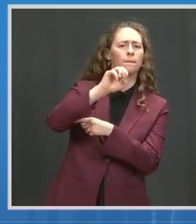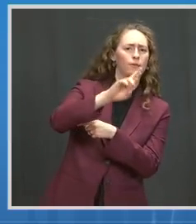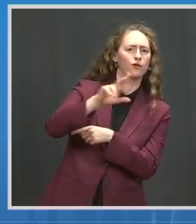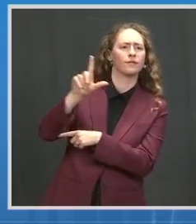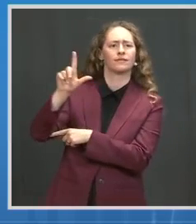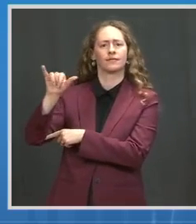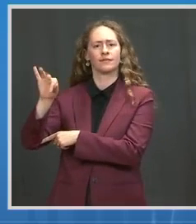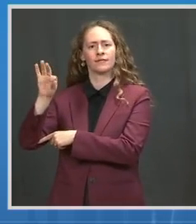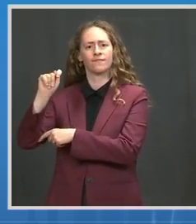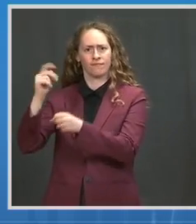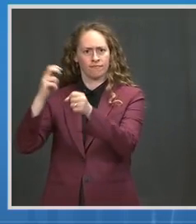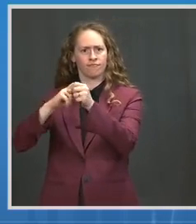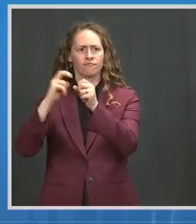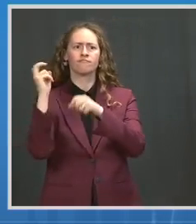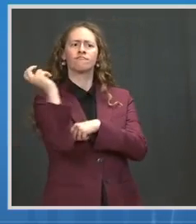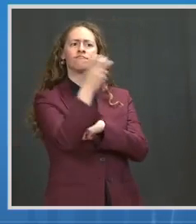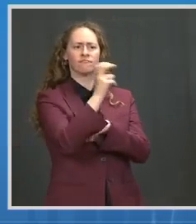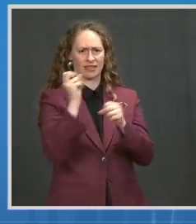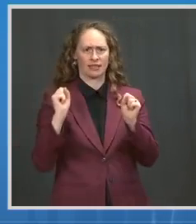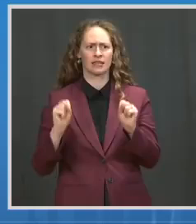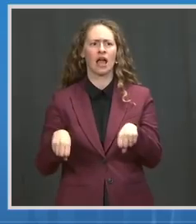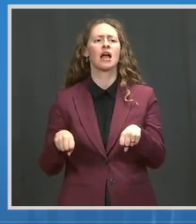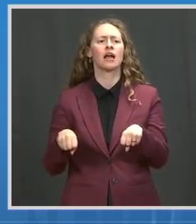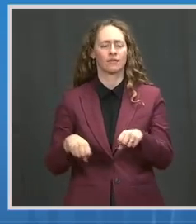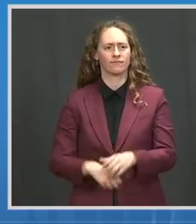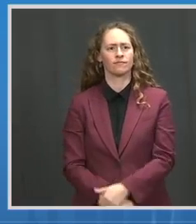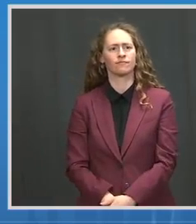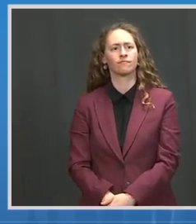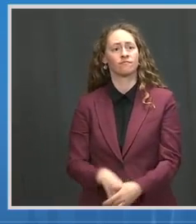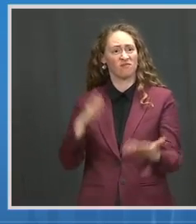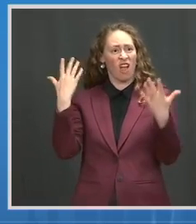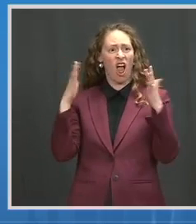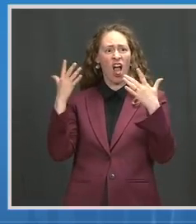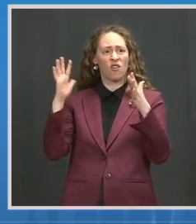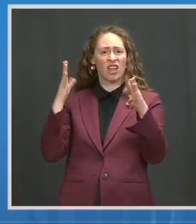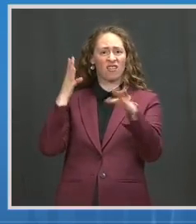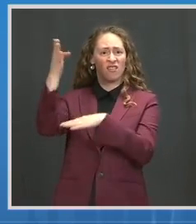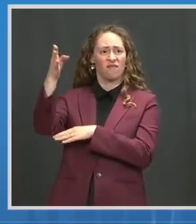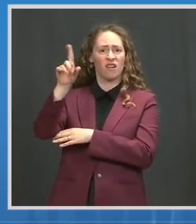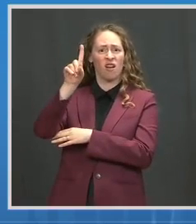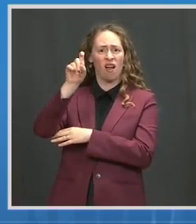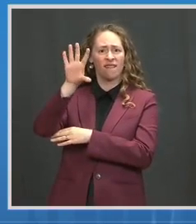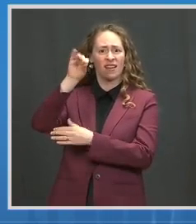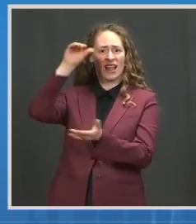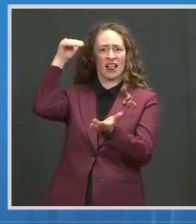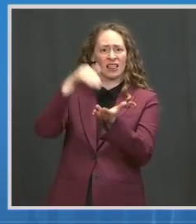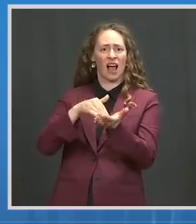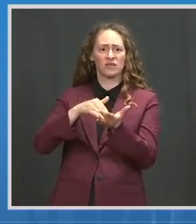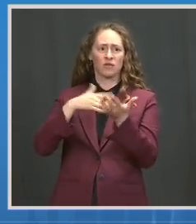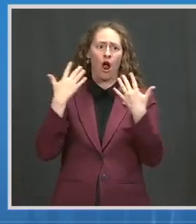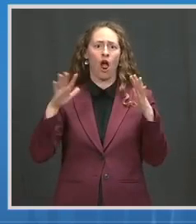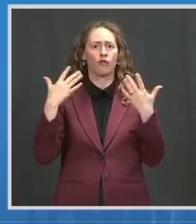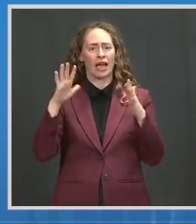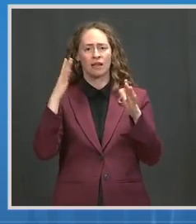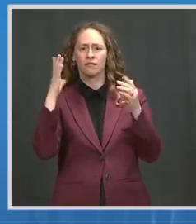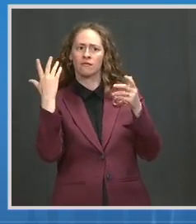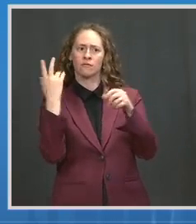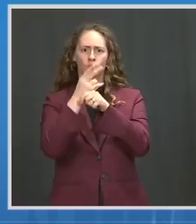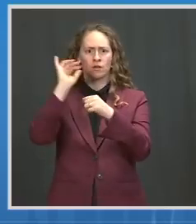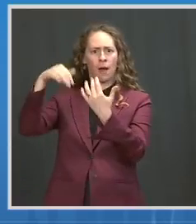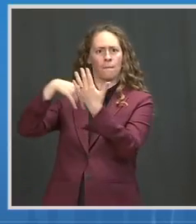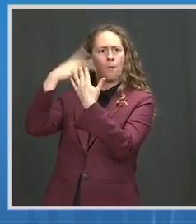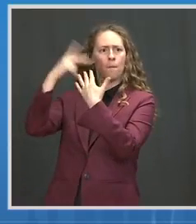than 150,000 free rides to help Americans get vaccinated, and this program will continue until July